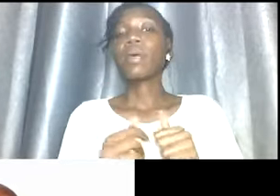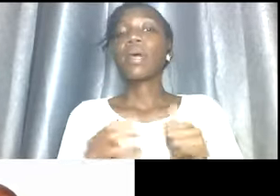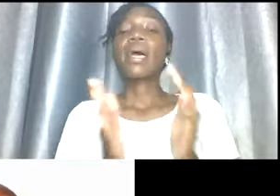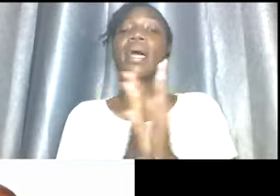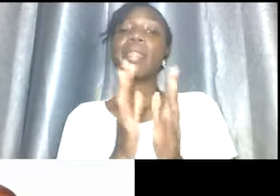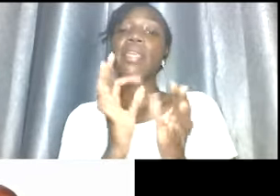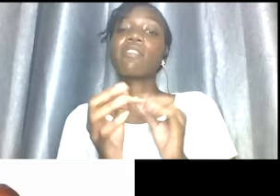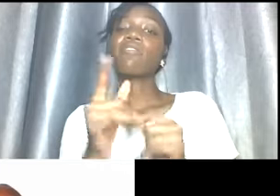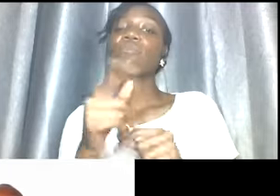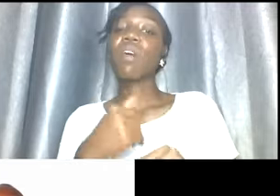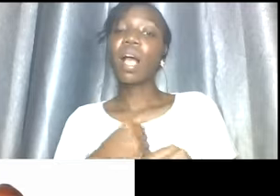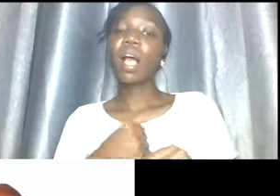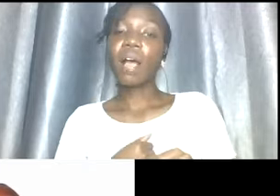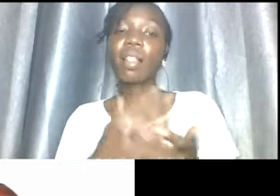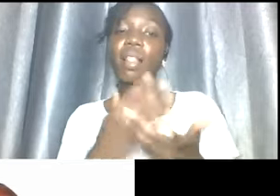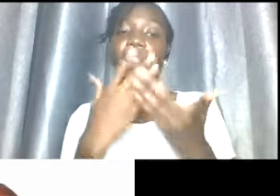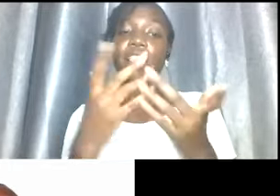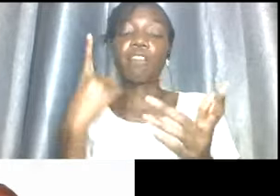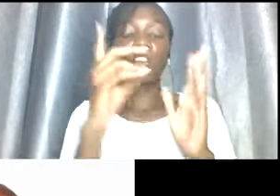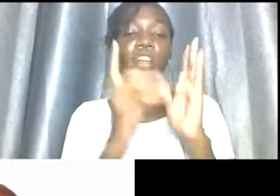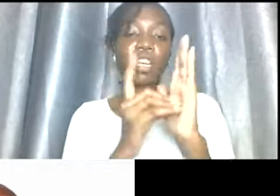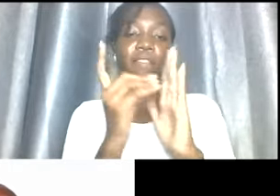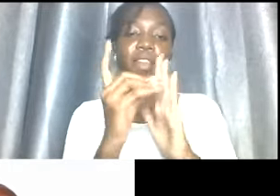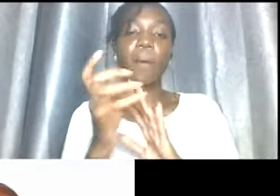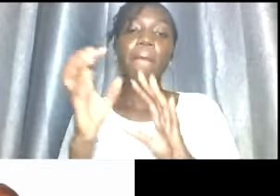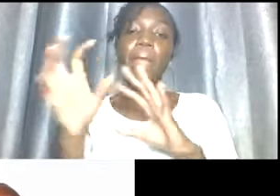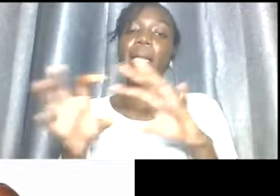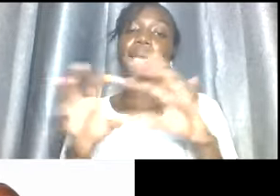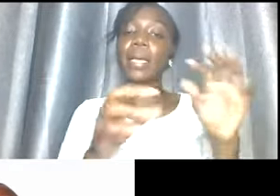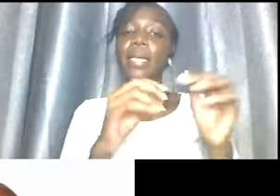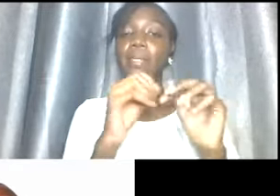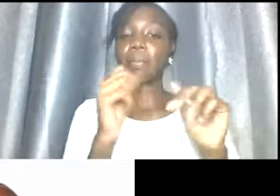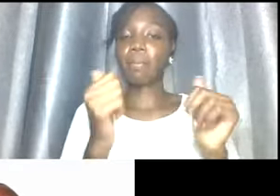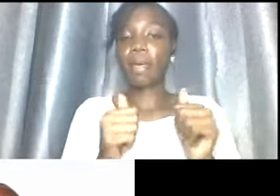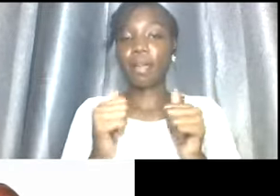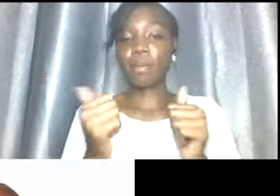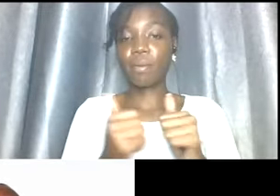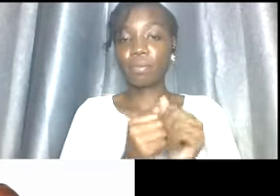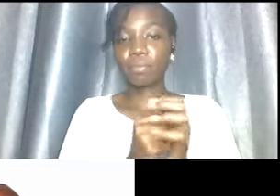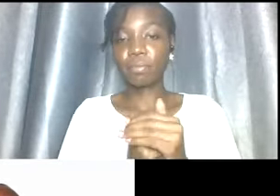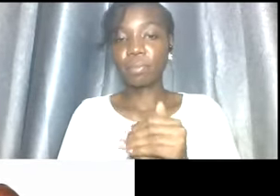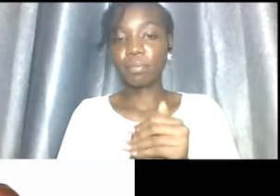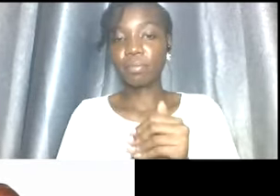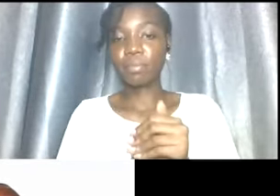resources to develop the market and work the customer base,